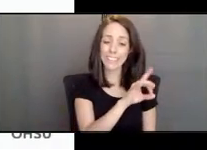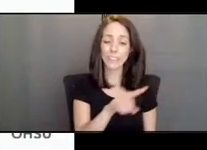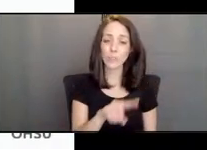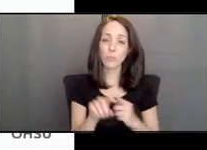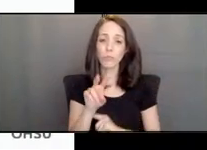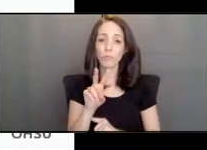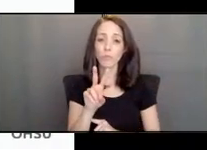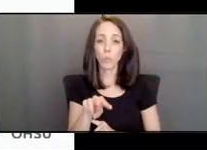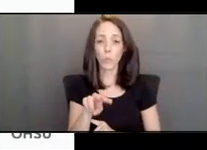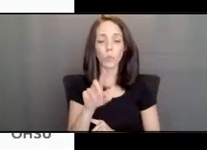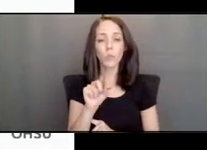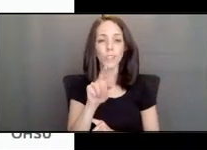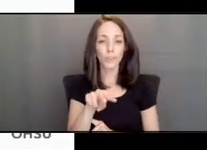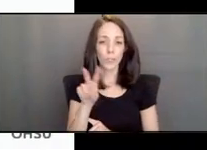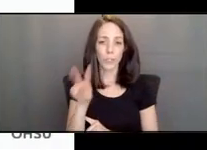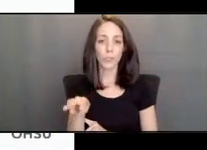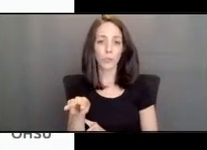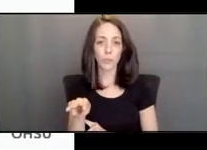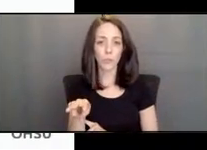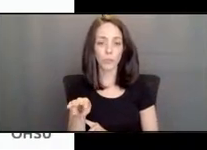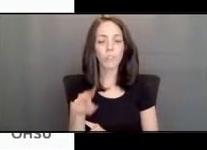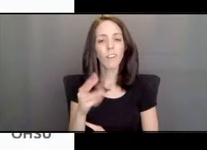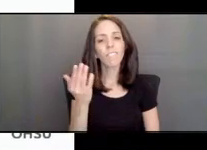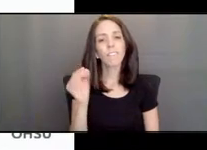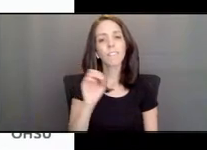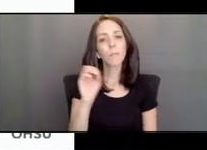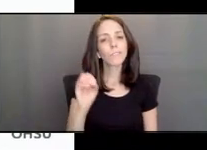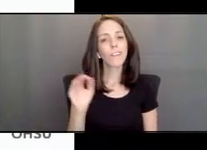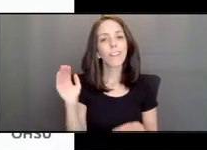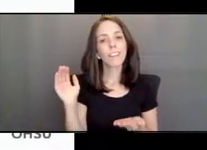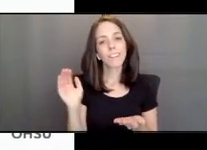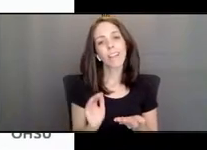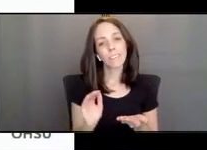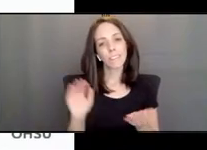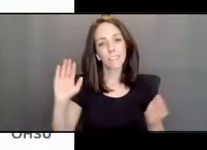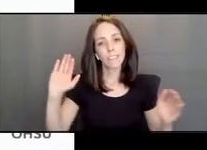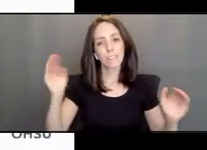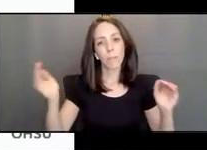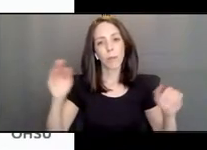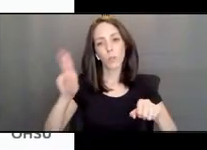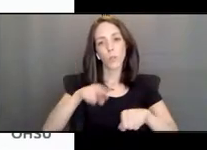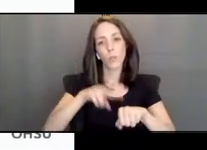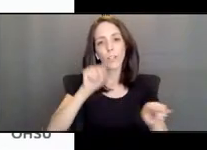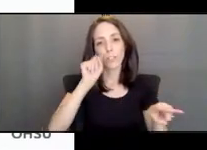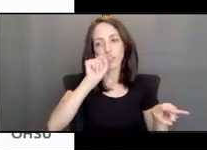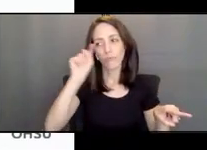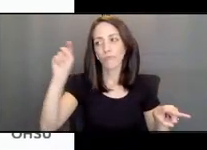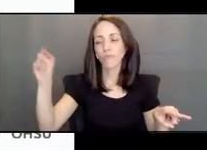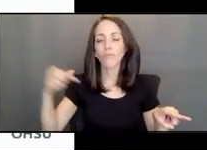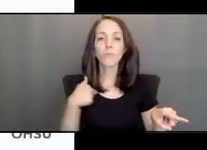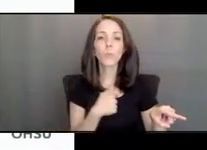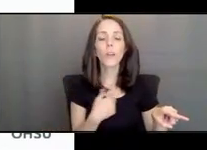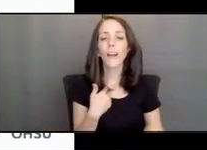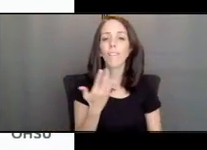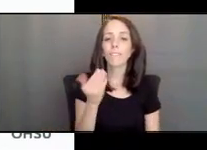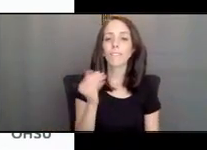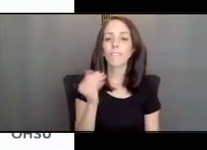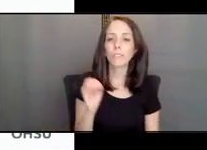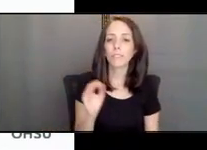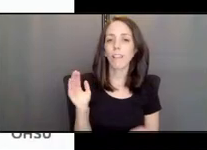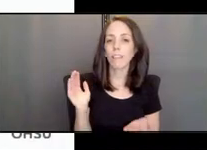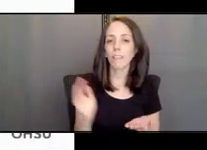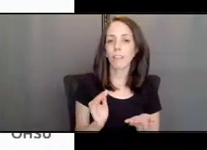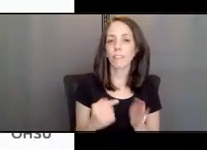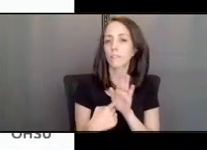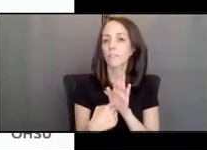and about 15% less cash than our national peers that are also rated AA minus, which is shown on the dotted